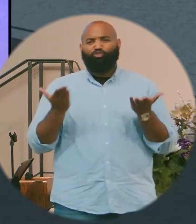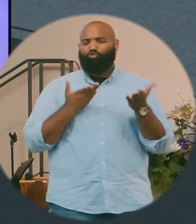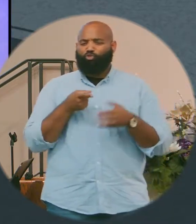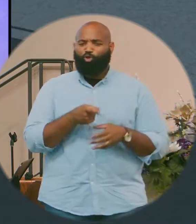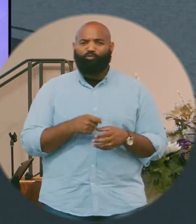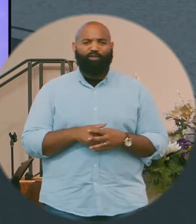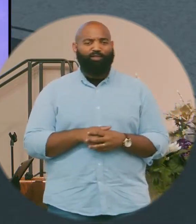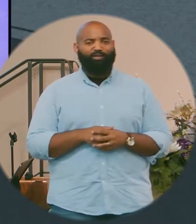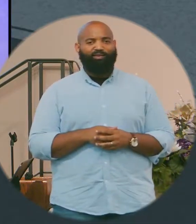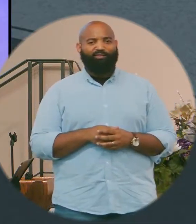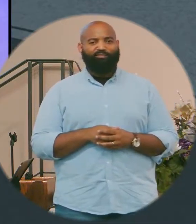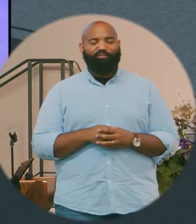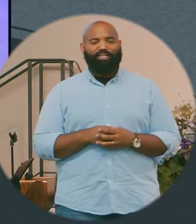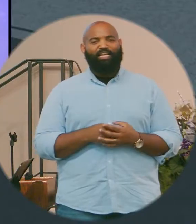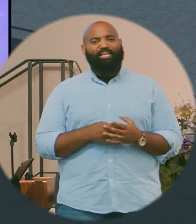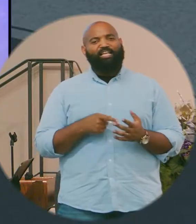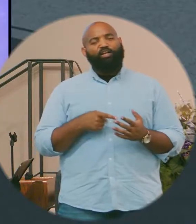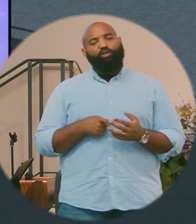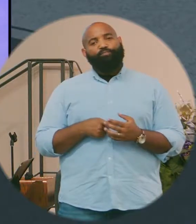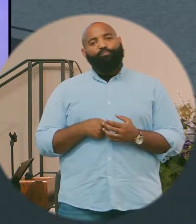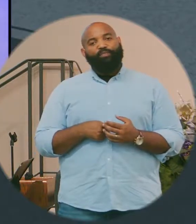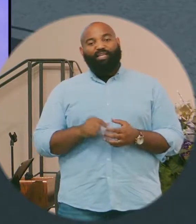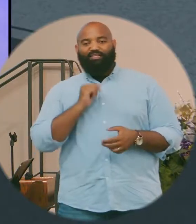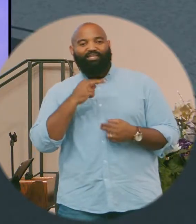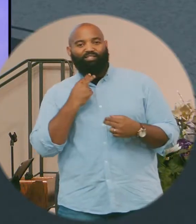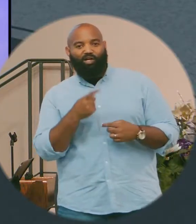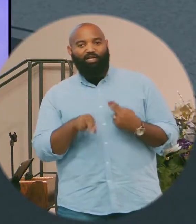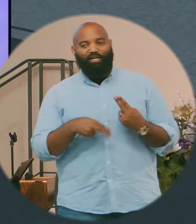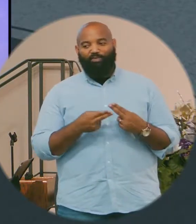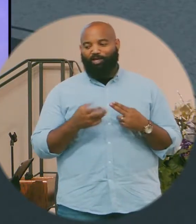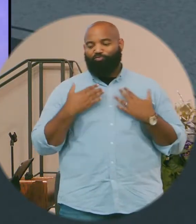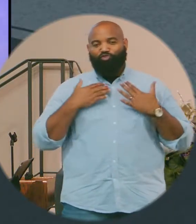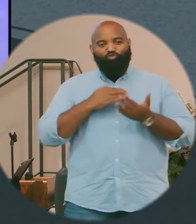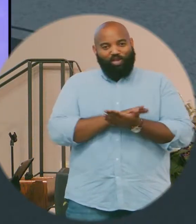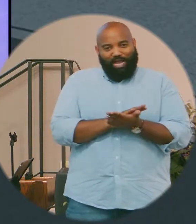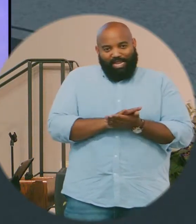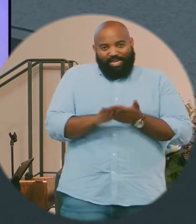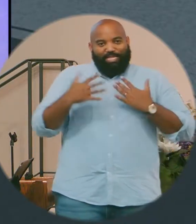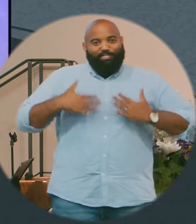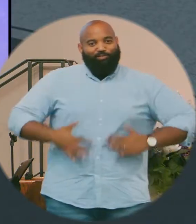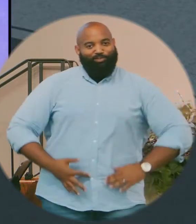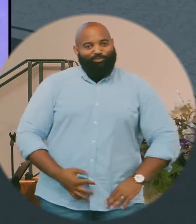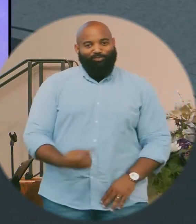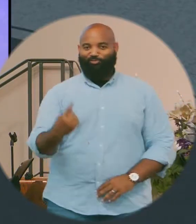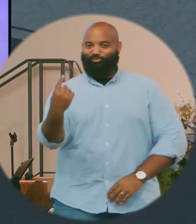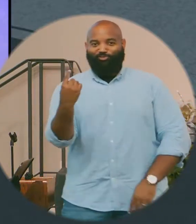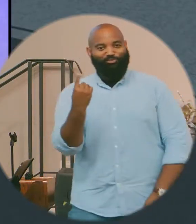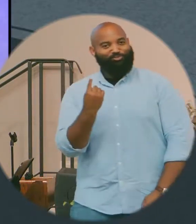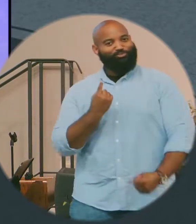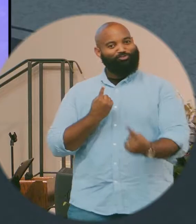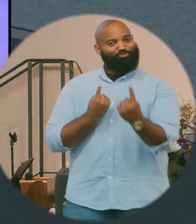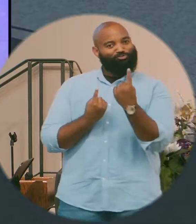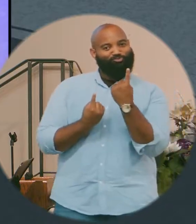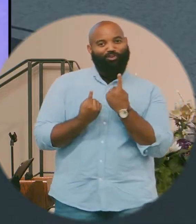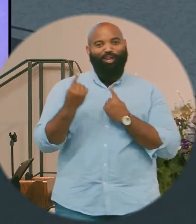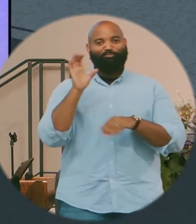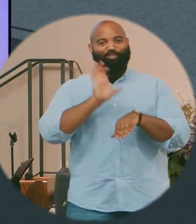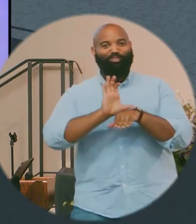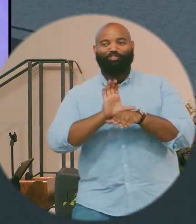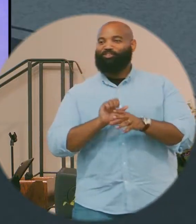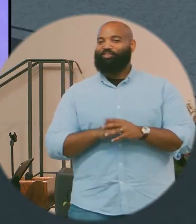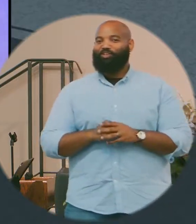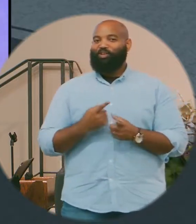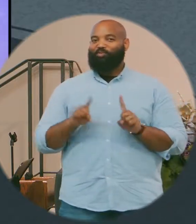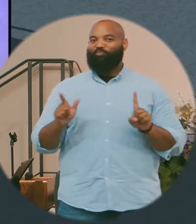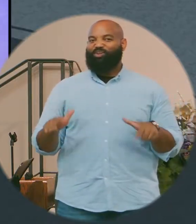wasn't talking about that. It's not talking about putting on your Sunday's best and coming in to the Sunday's temple, but still living a